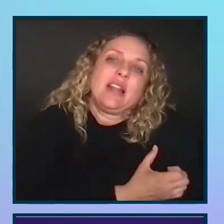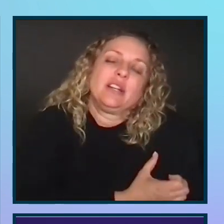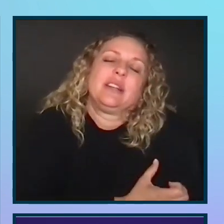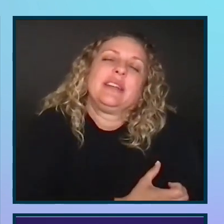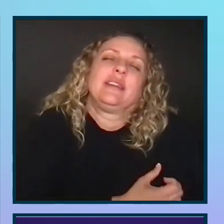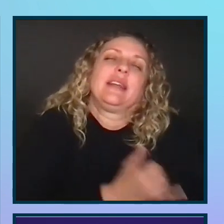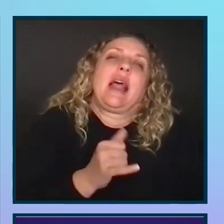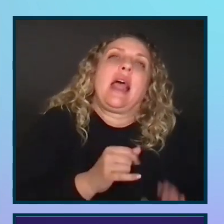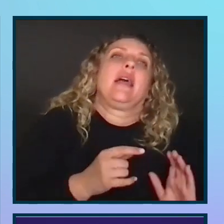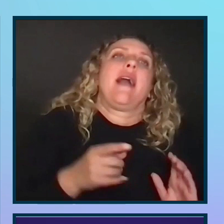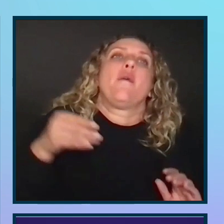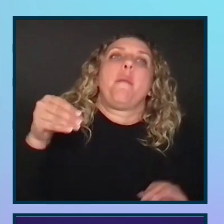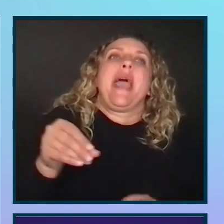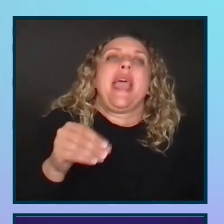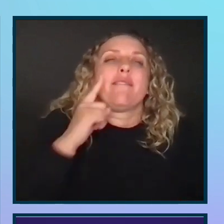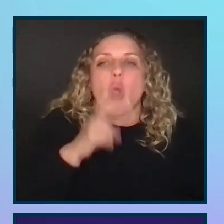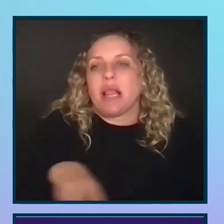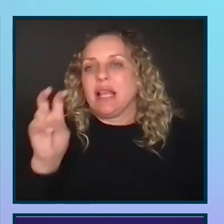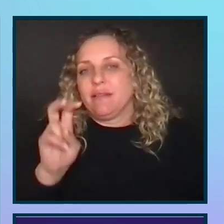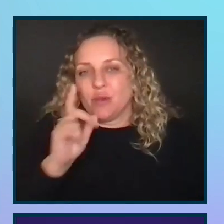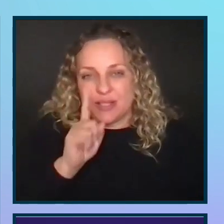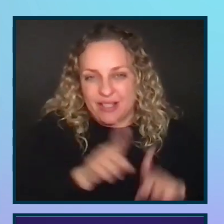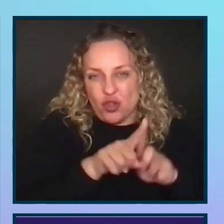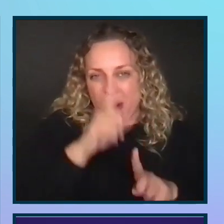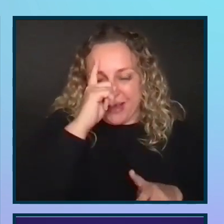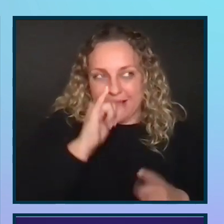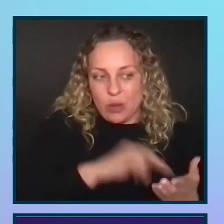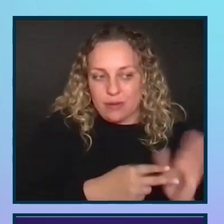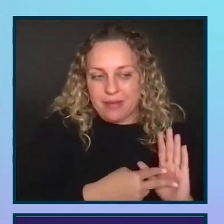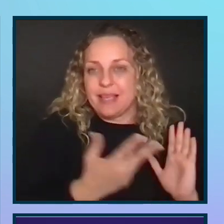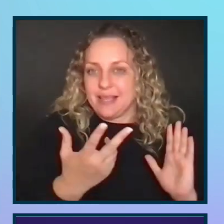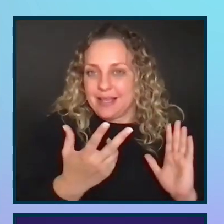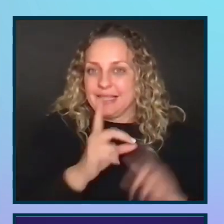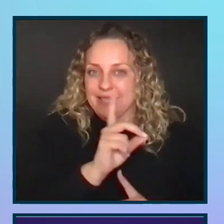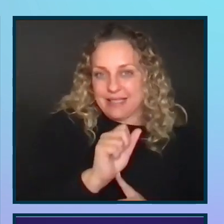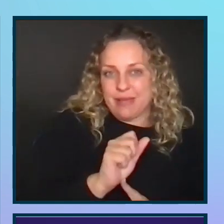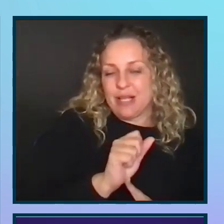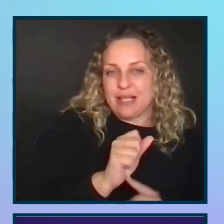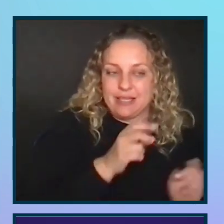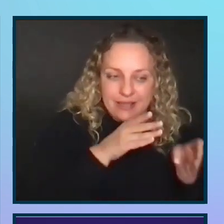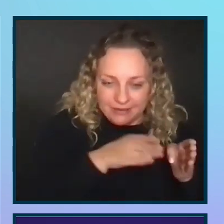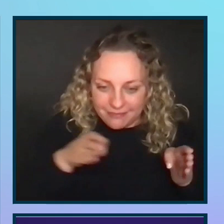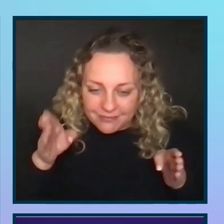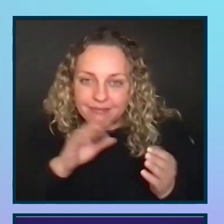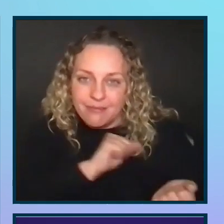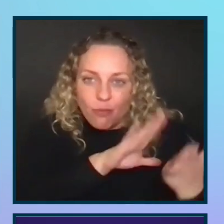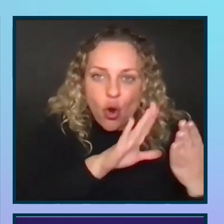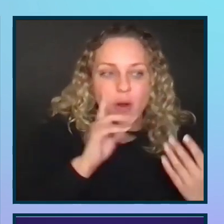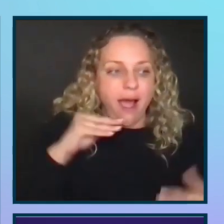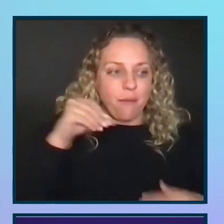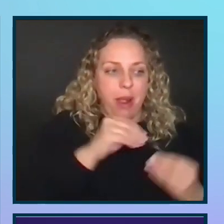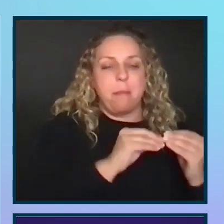a lift home. So I have an asterisk on that star because that's what we like to call disability tax, because you have to pay more to